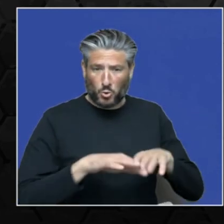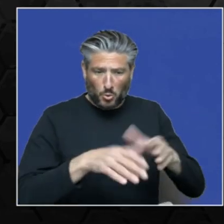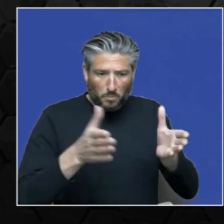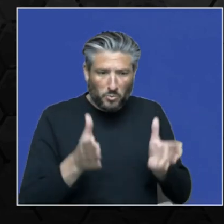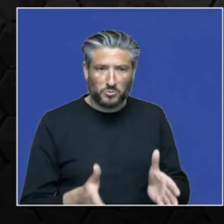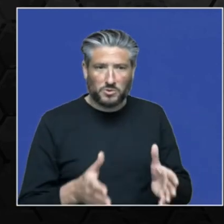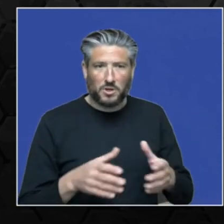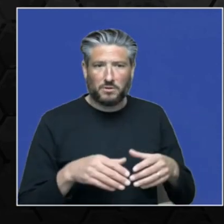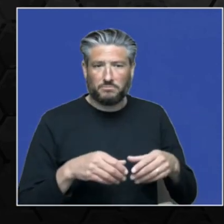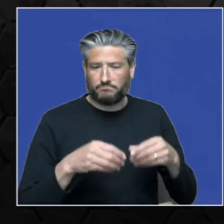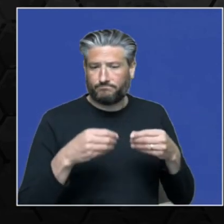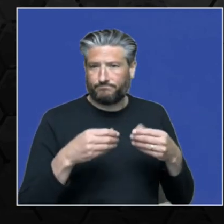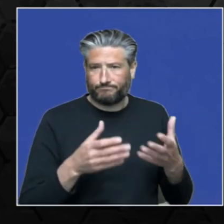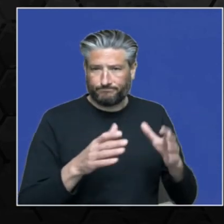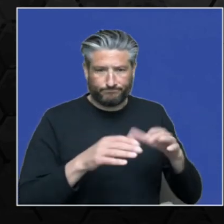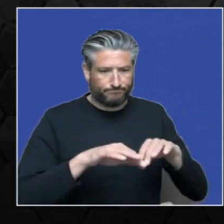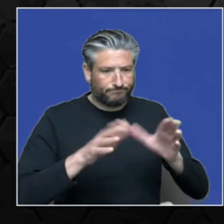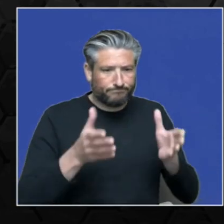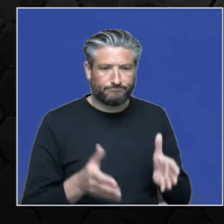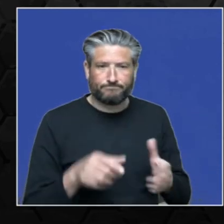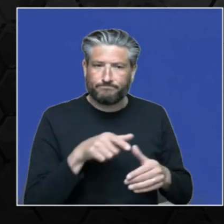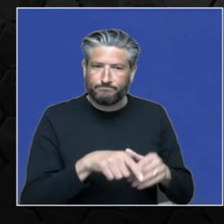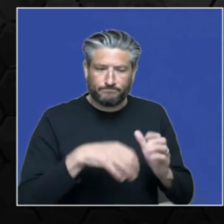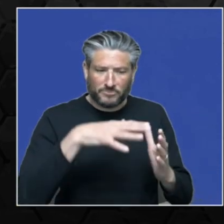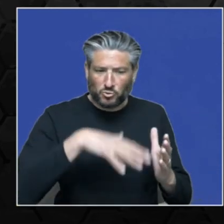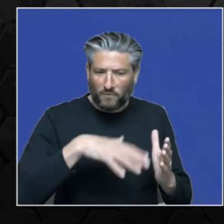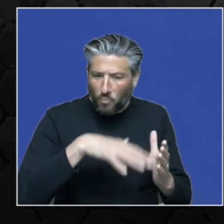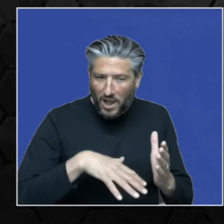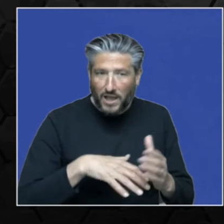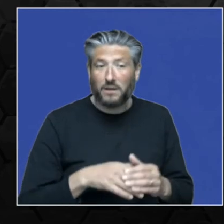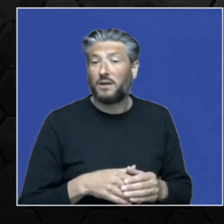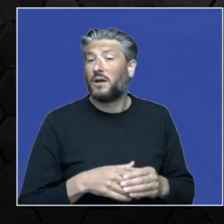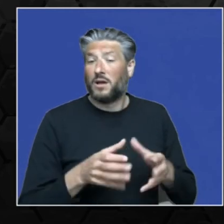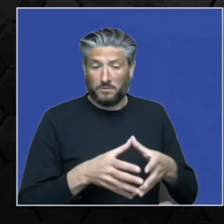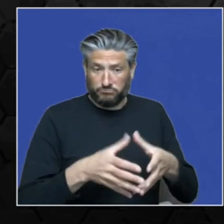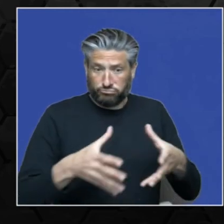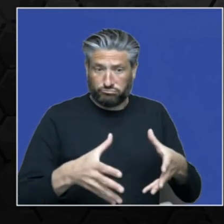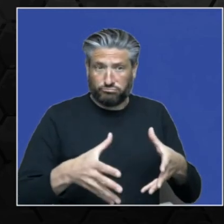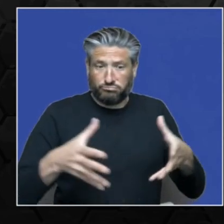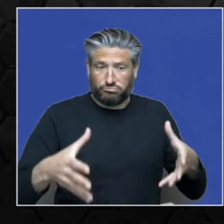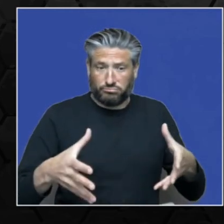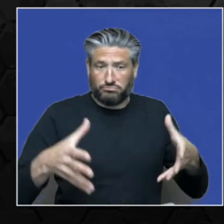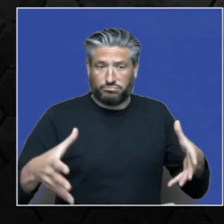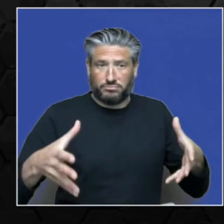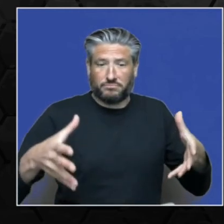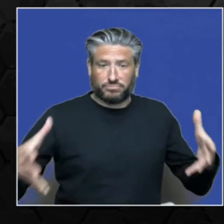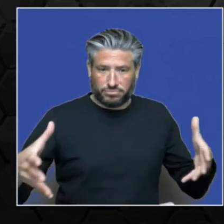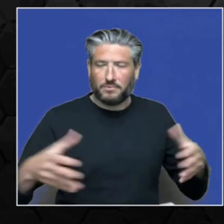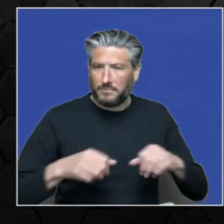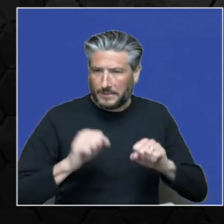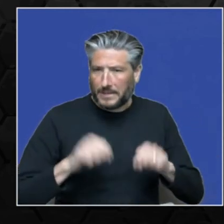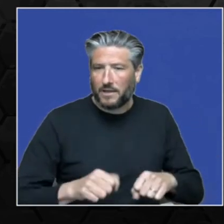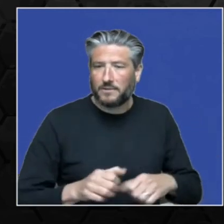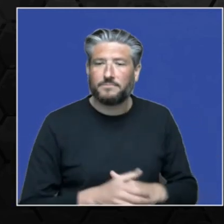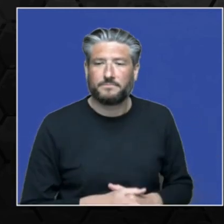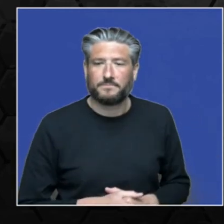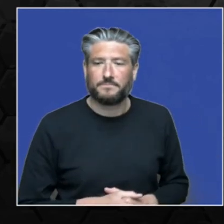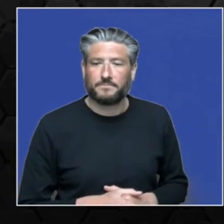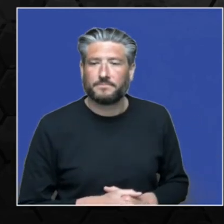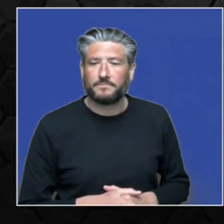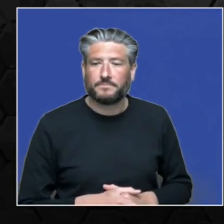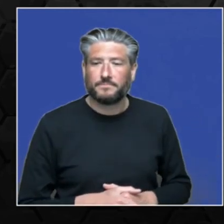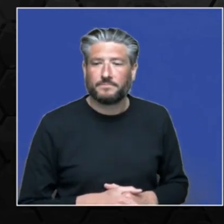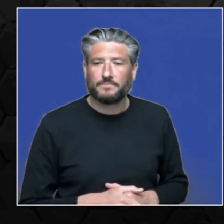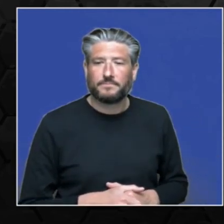for machine learning workloads, data storage, and connectivity to ingest data from a wide range source.